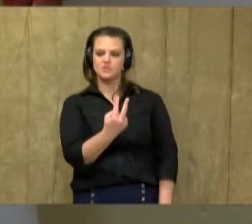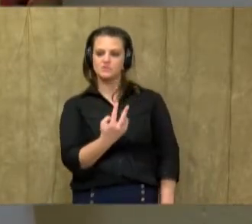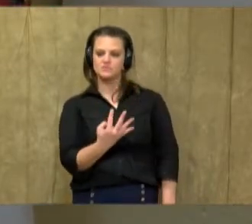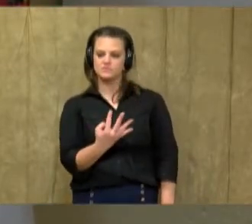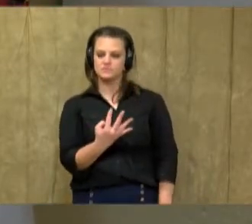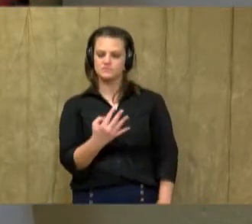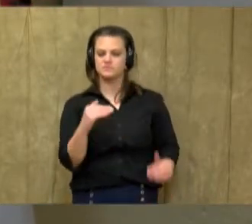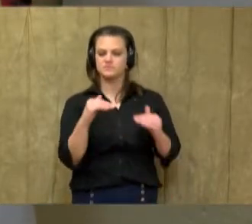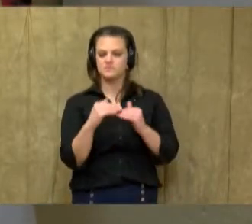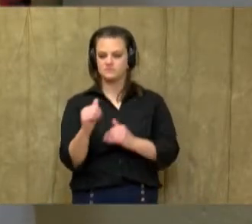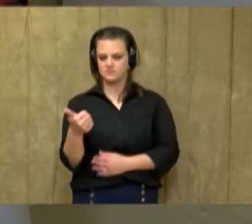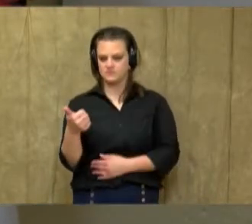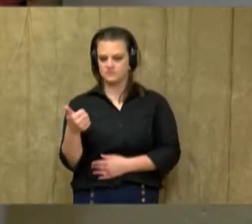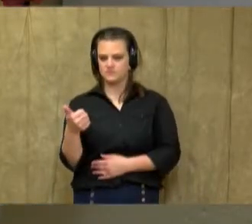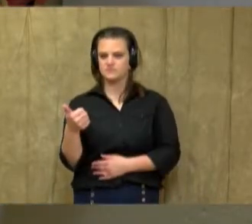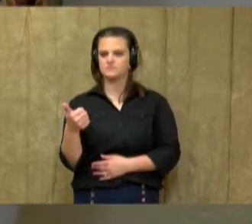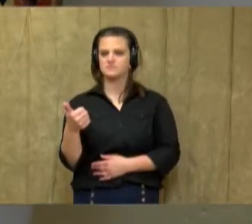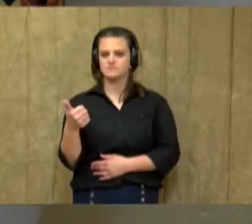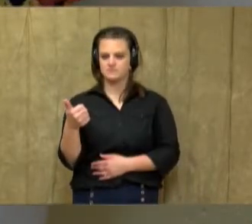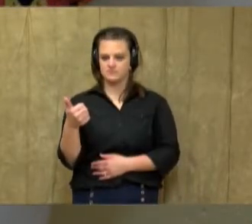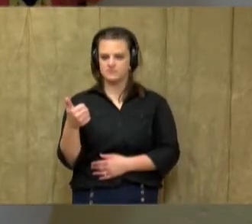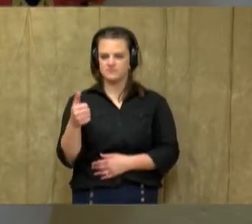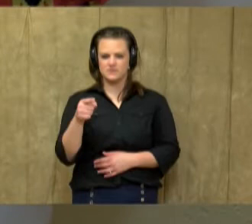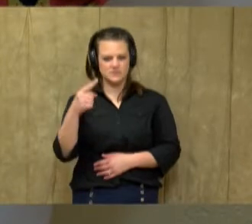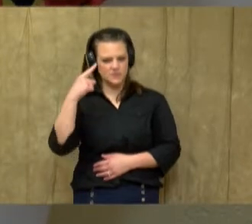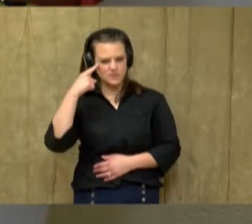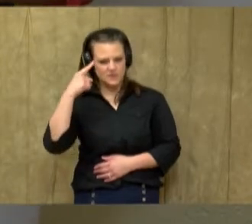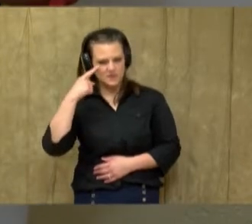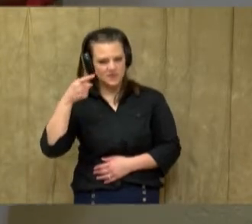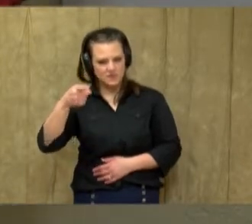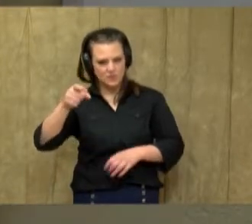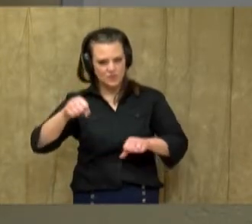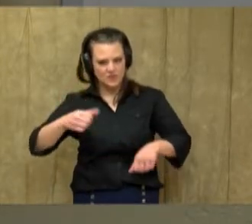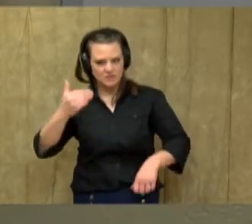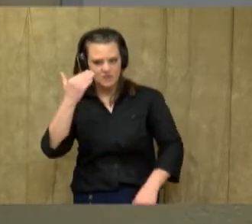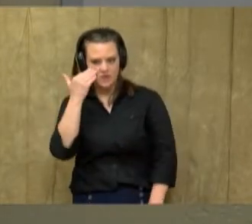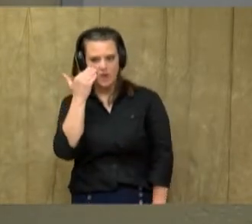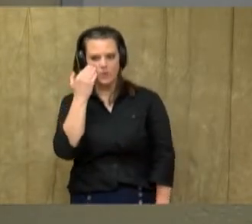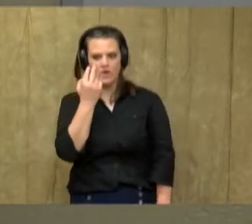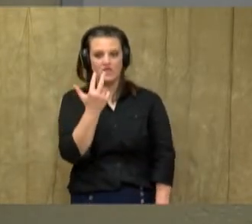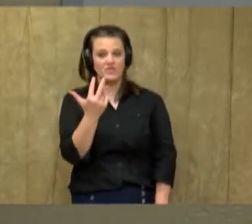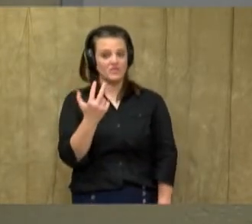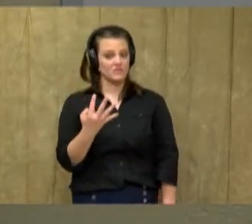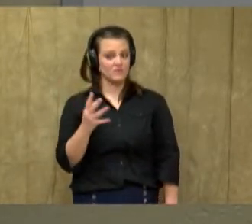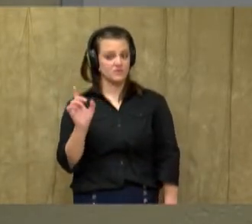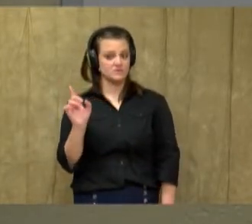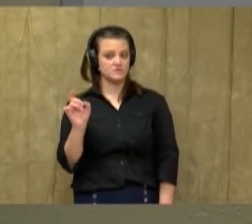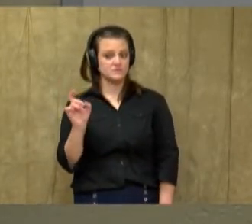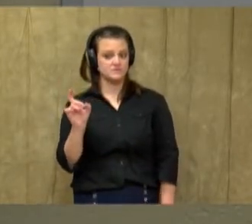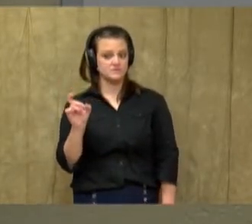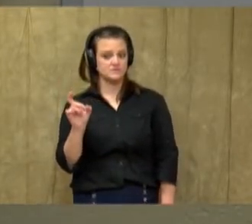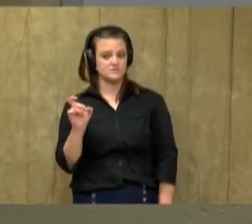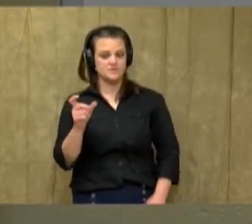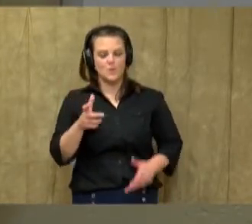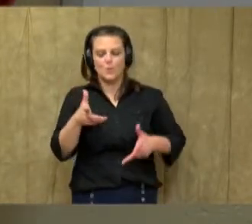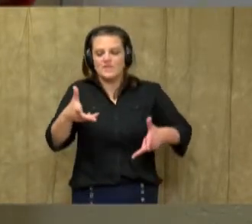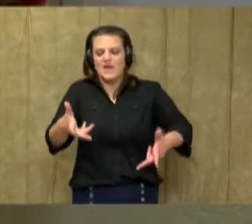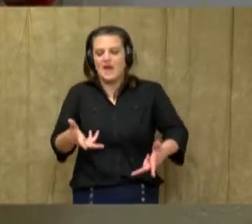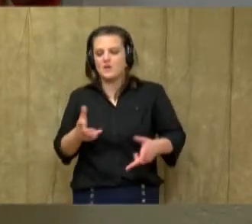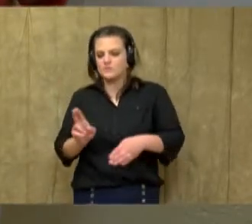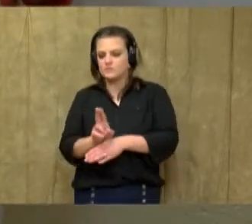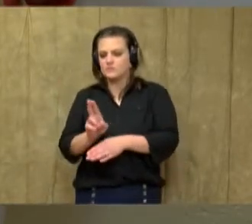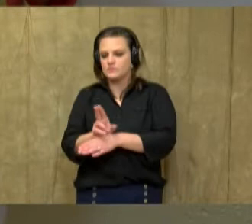2/4 was 10, do you think you can know what 3/4 of 20 is